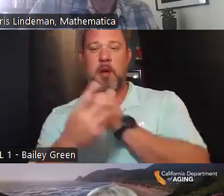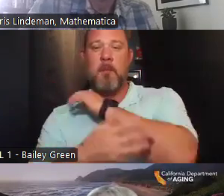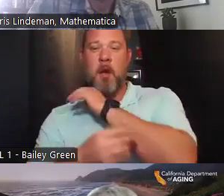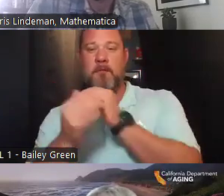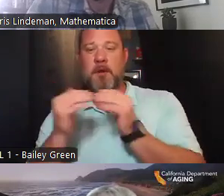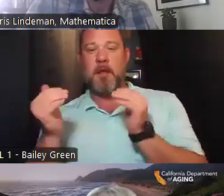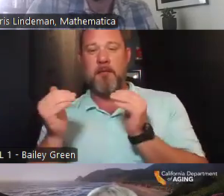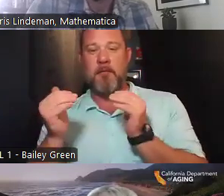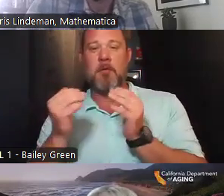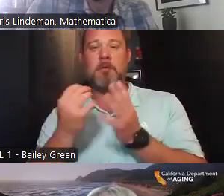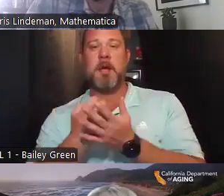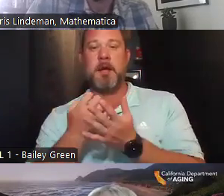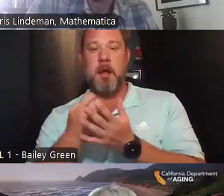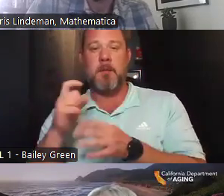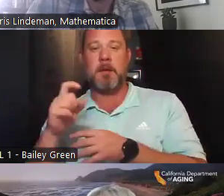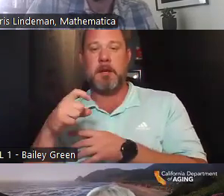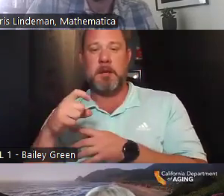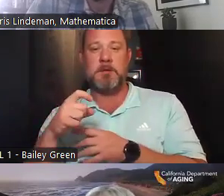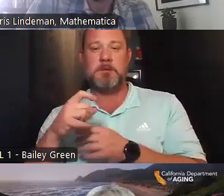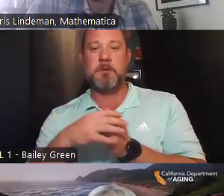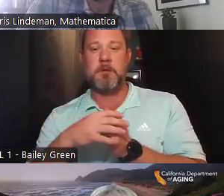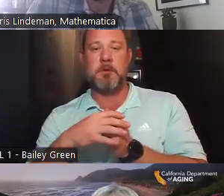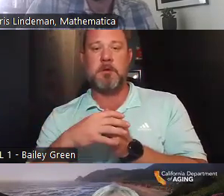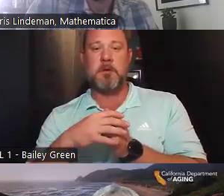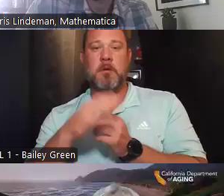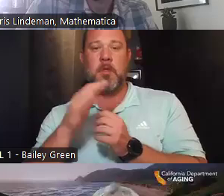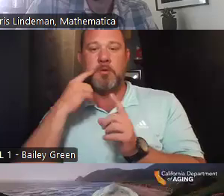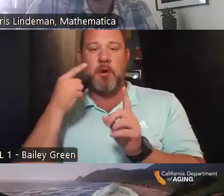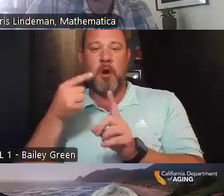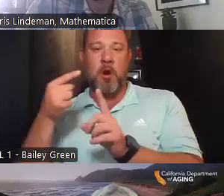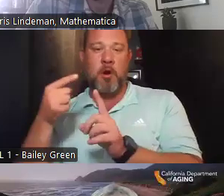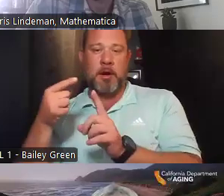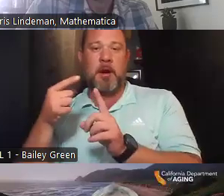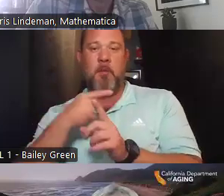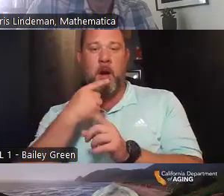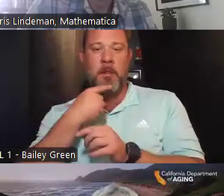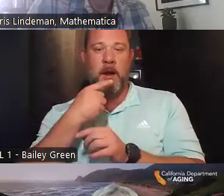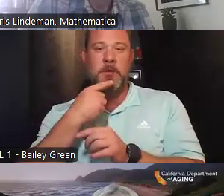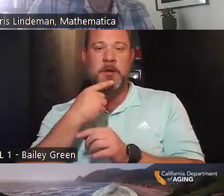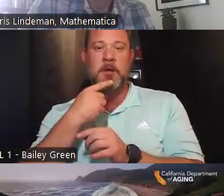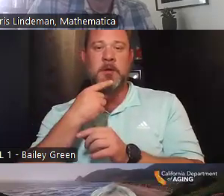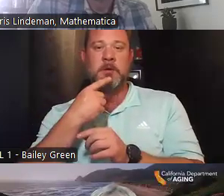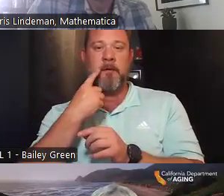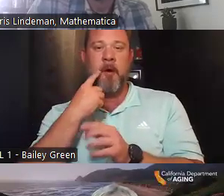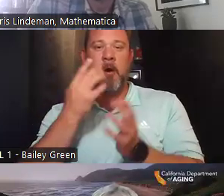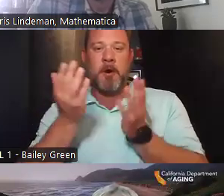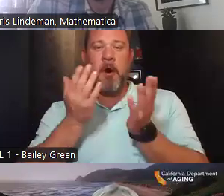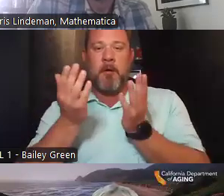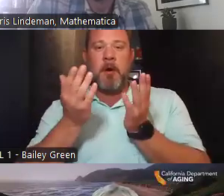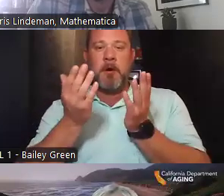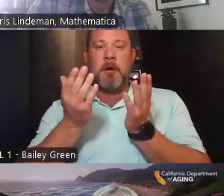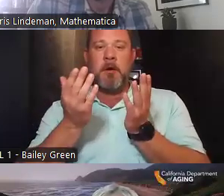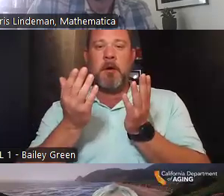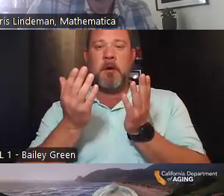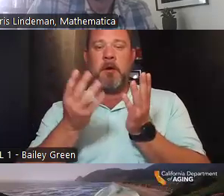levels, greatest economic need, because those are targeted populations for us to serve.